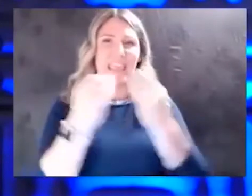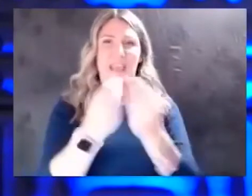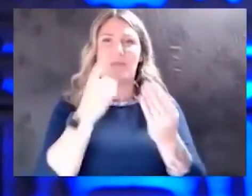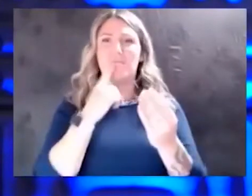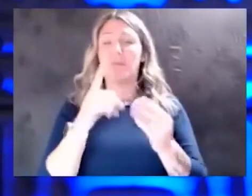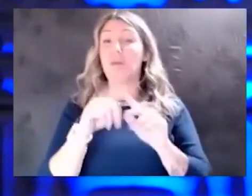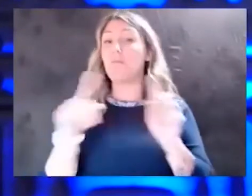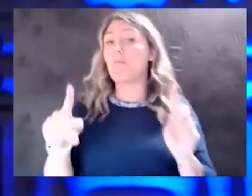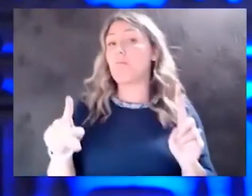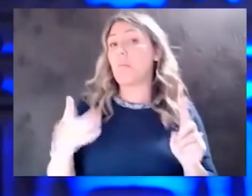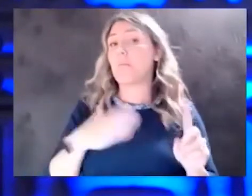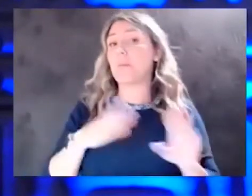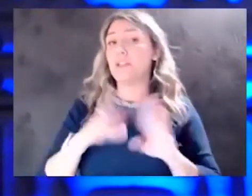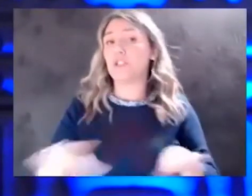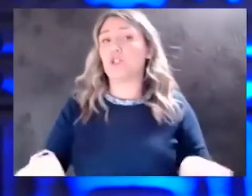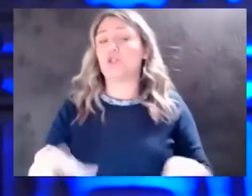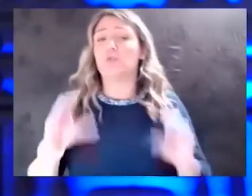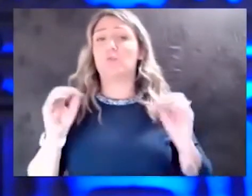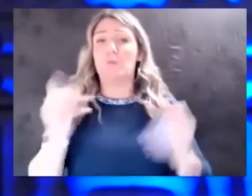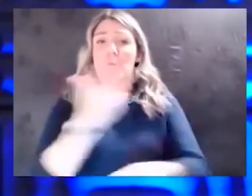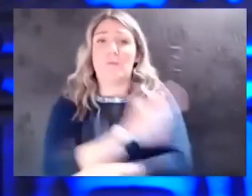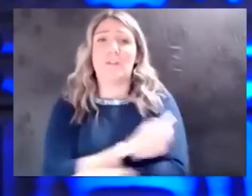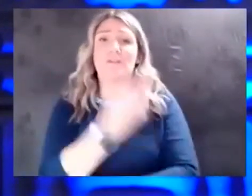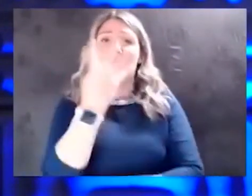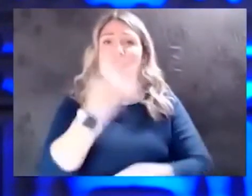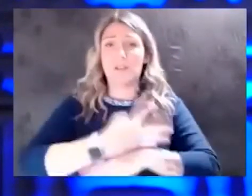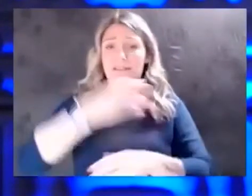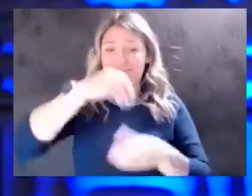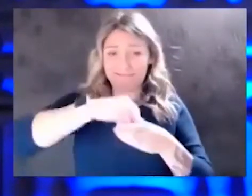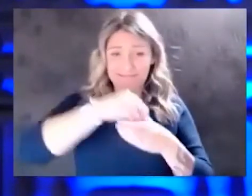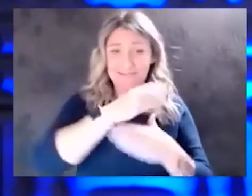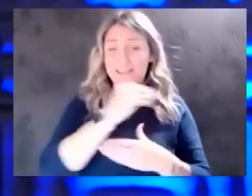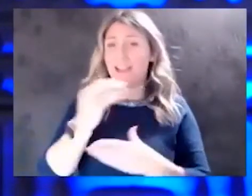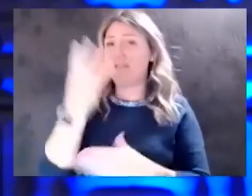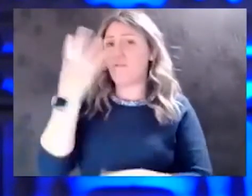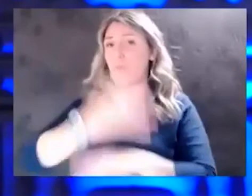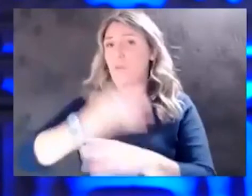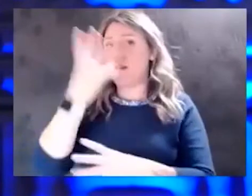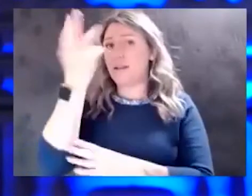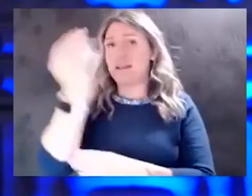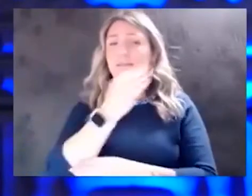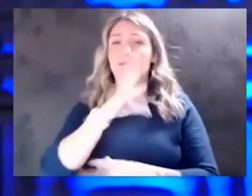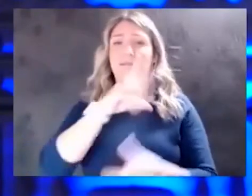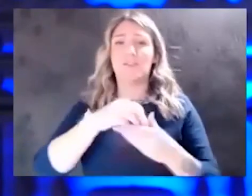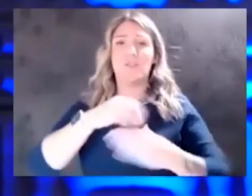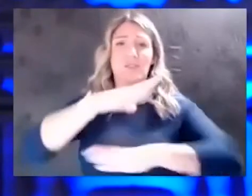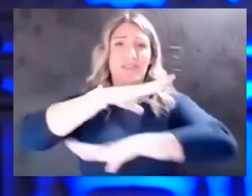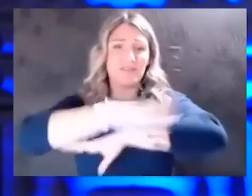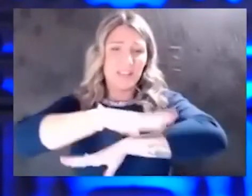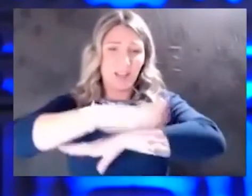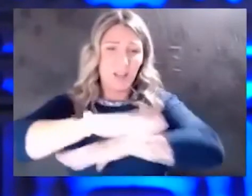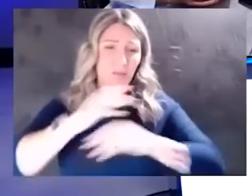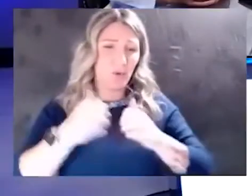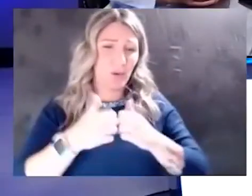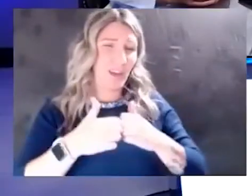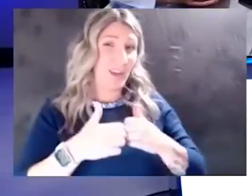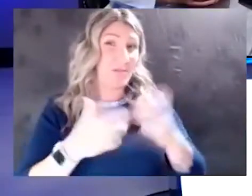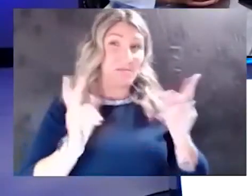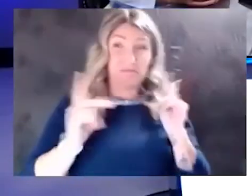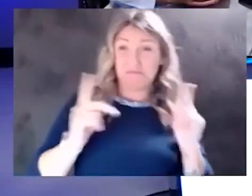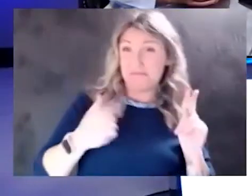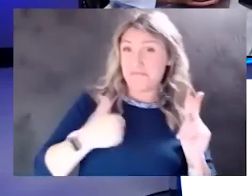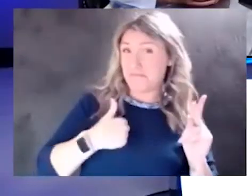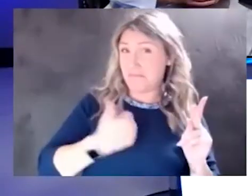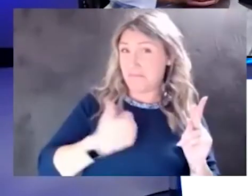being outside and inside, including table games. Am I considered safe? Well, that's a great question